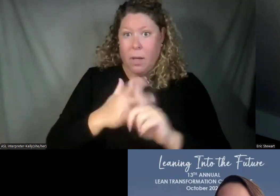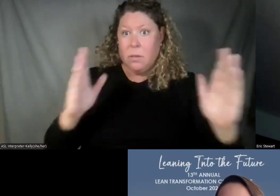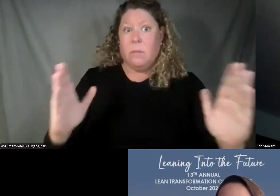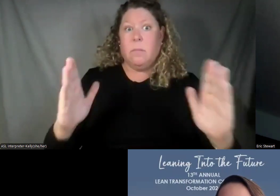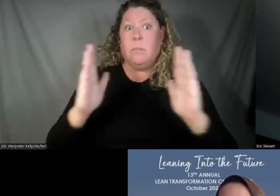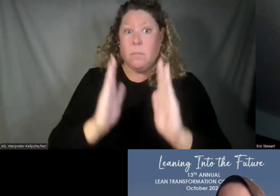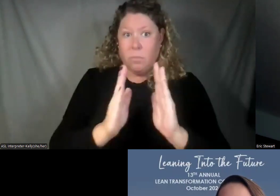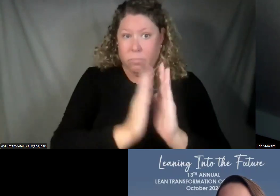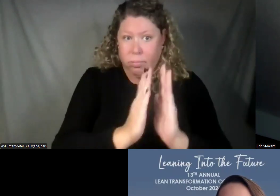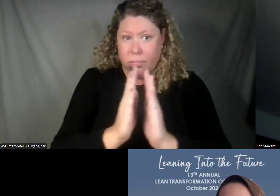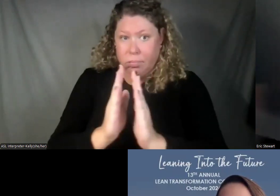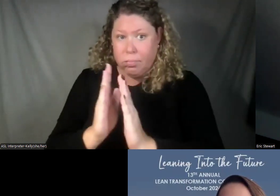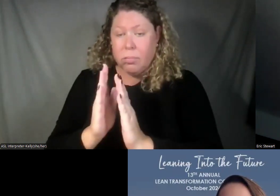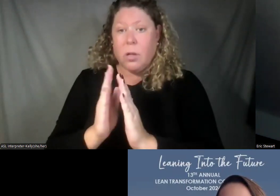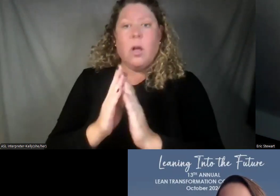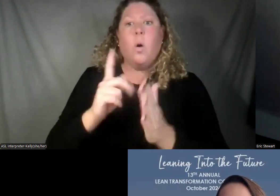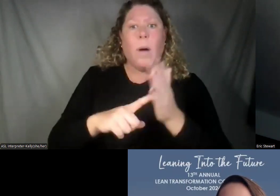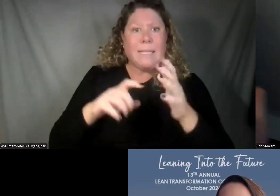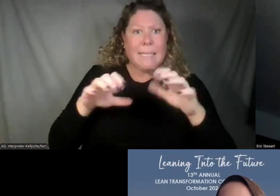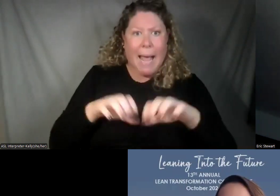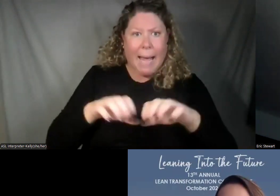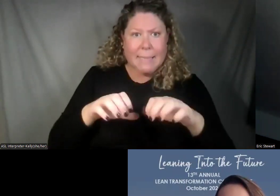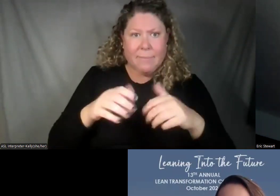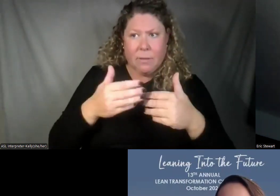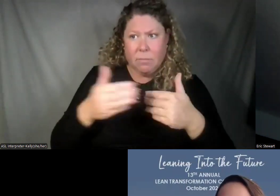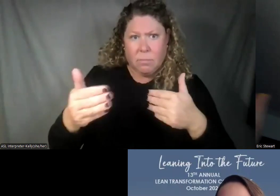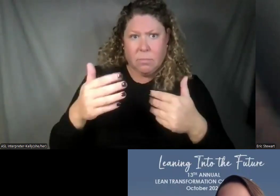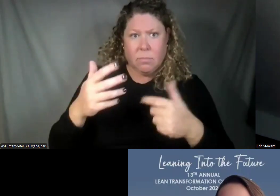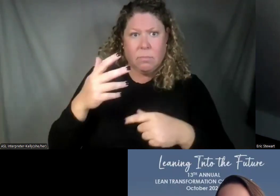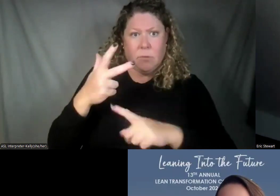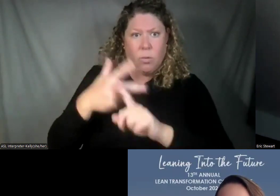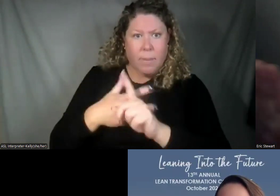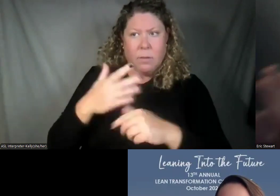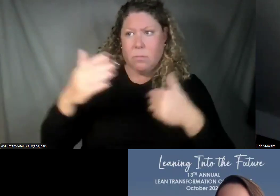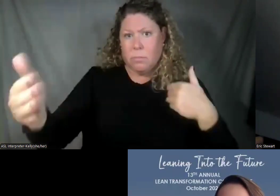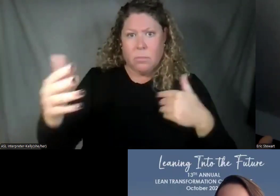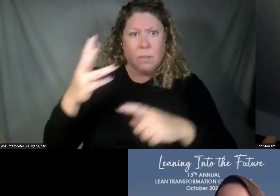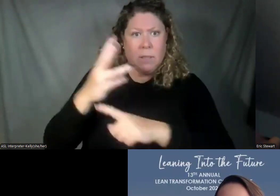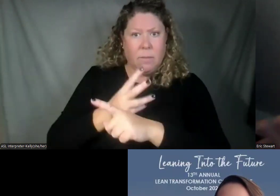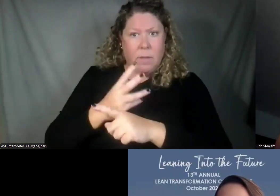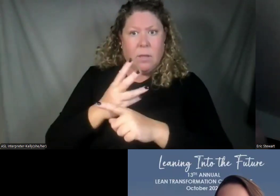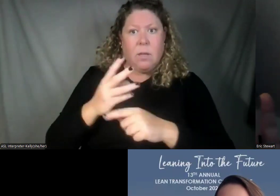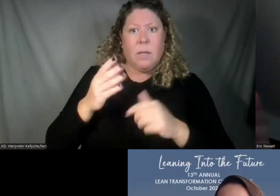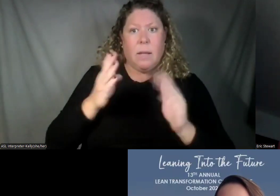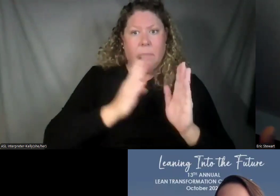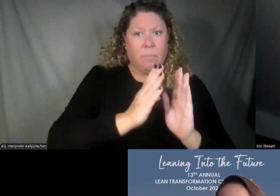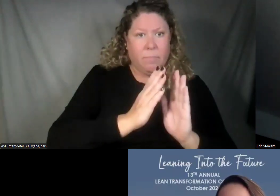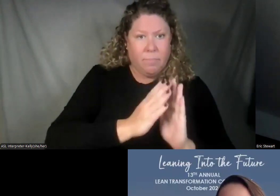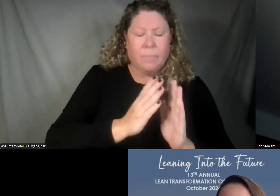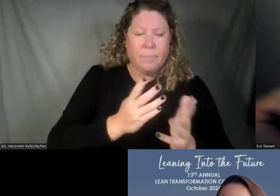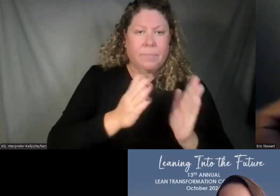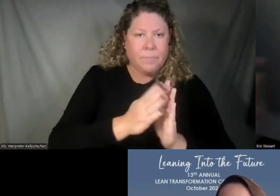to be that need to happen in that next 3 months or 6 months, and then managing small bites. Now, if you